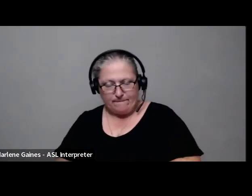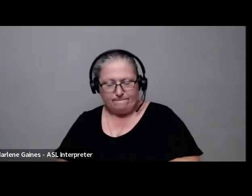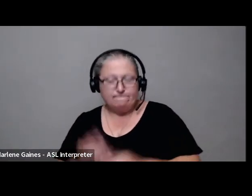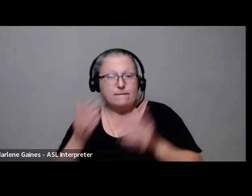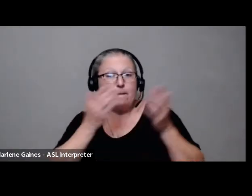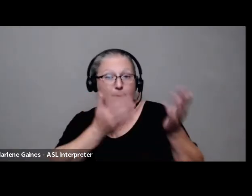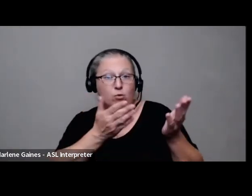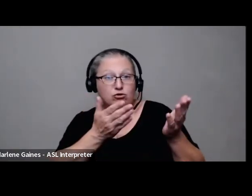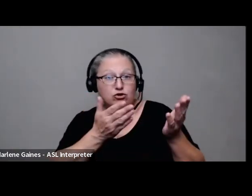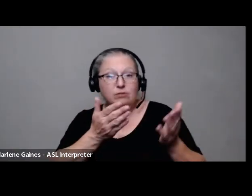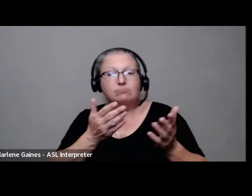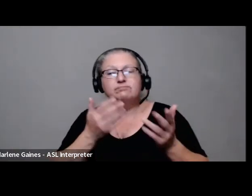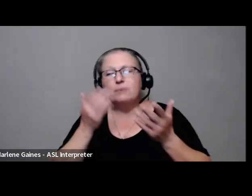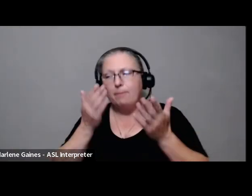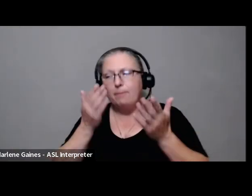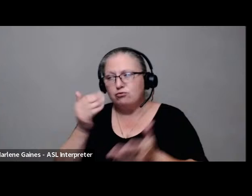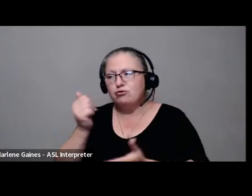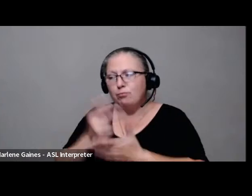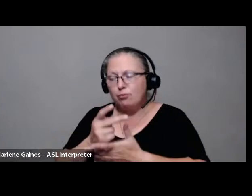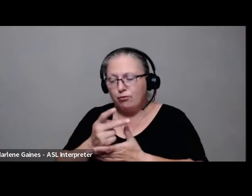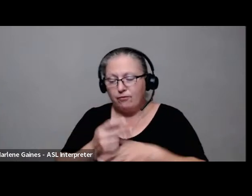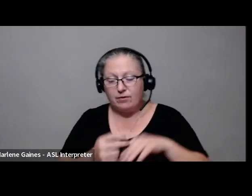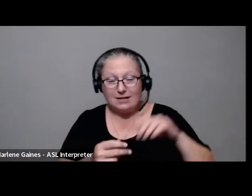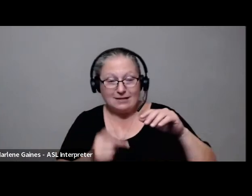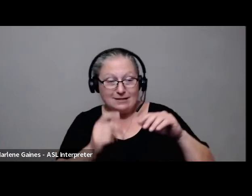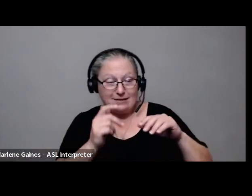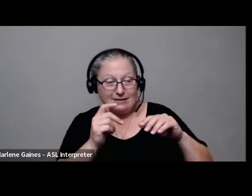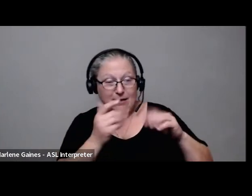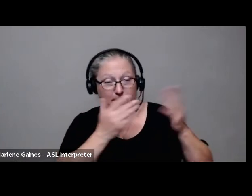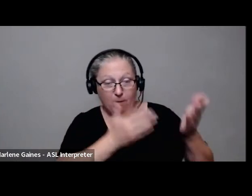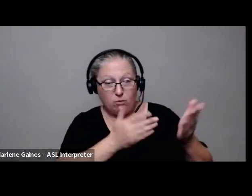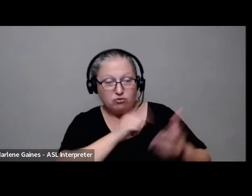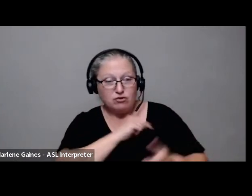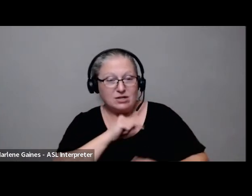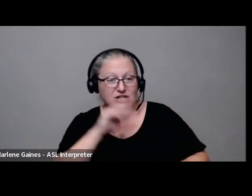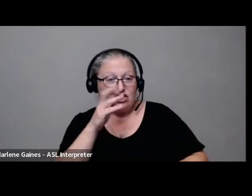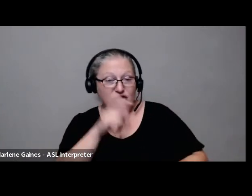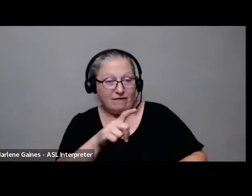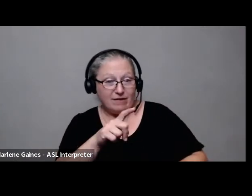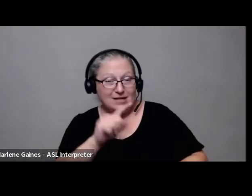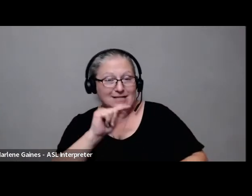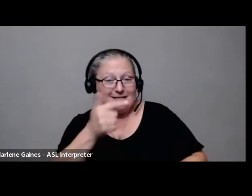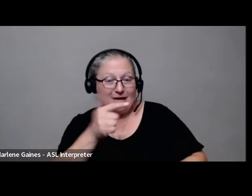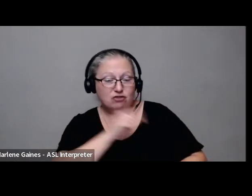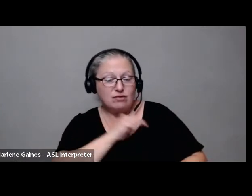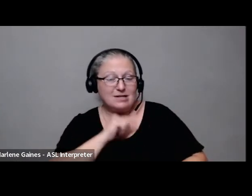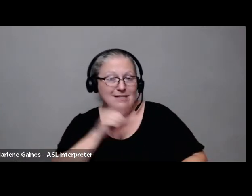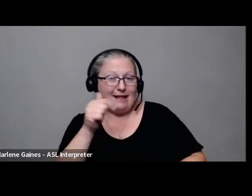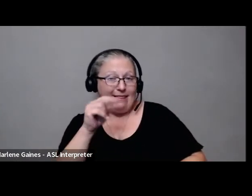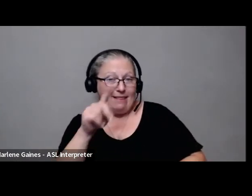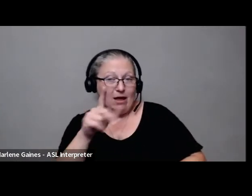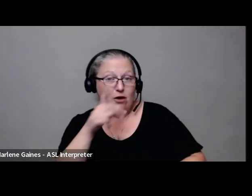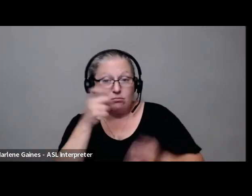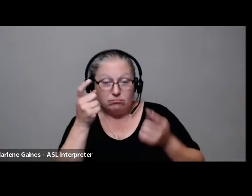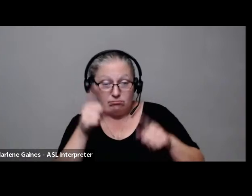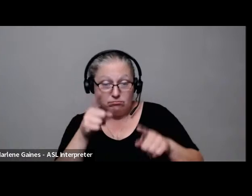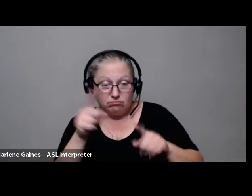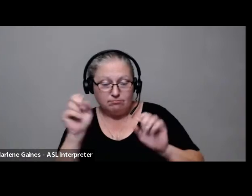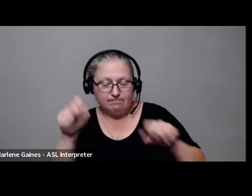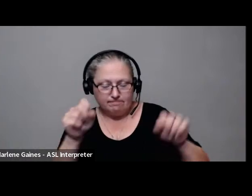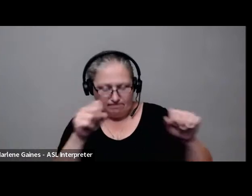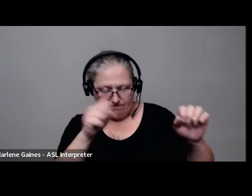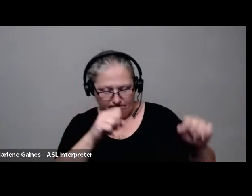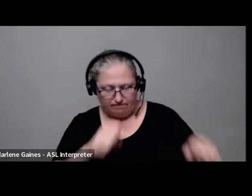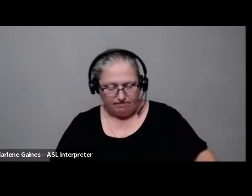motion. I'll make the motion to approve. Okay, so motion by trustee Chavez, second by trustee Land, all in favor?